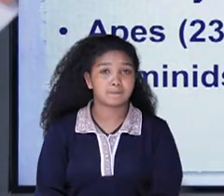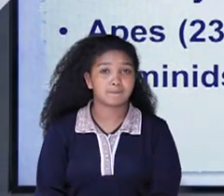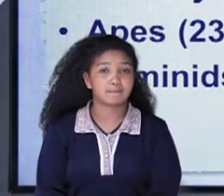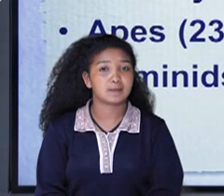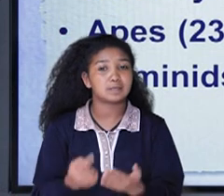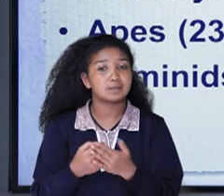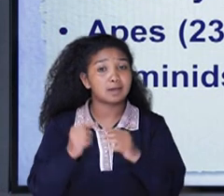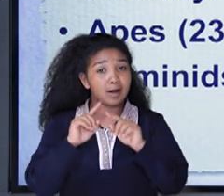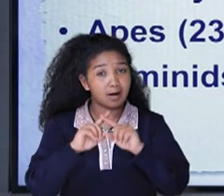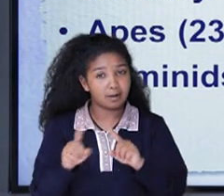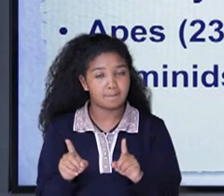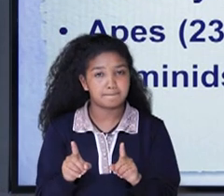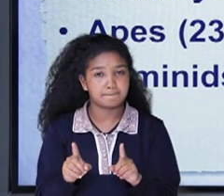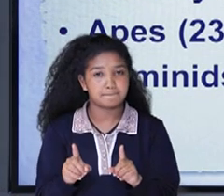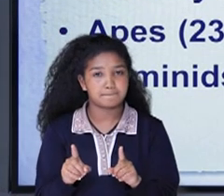there are